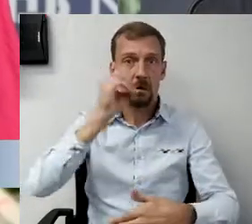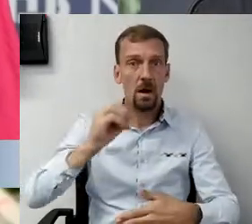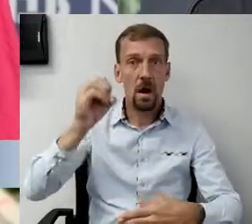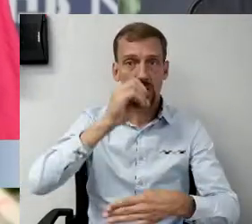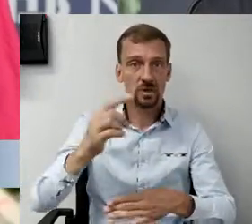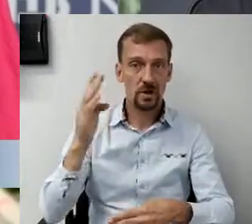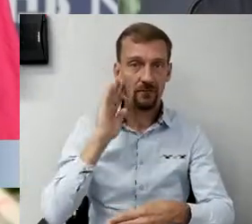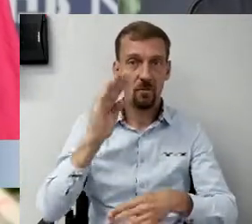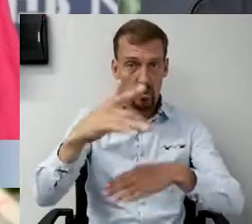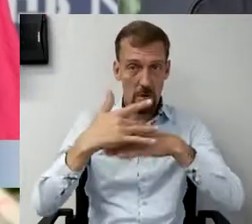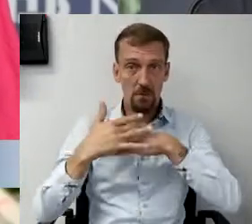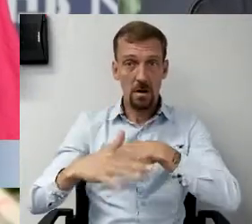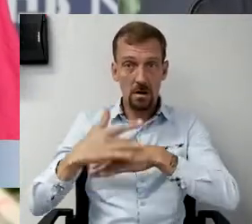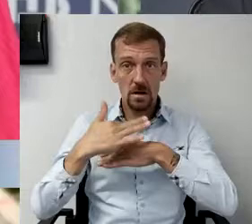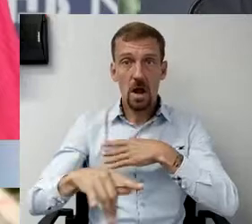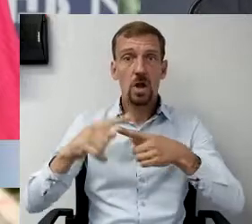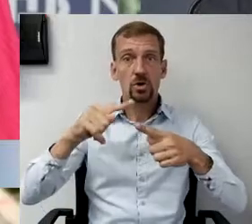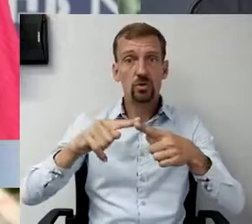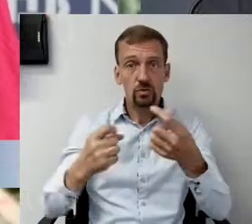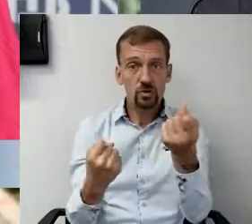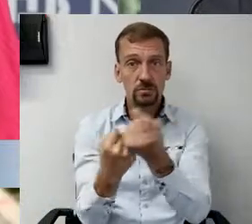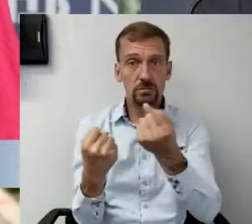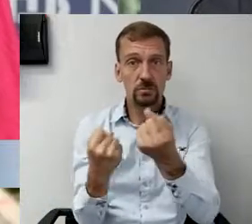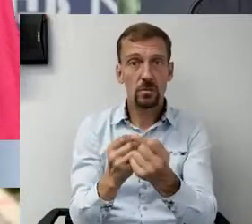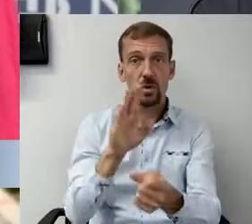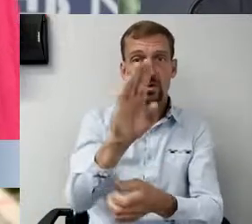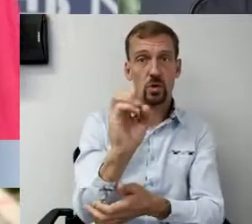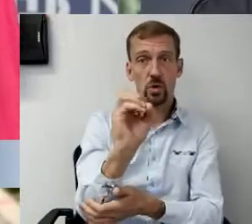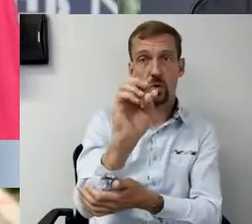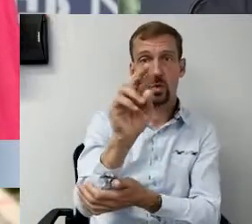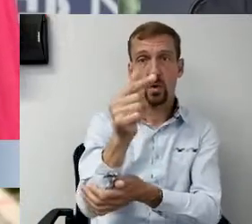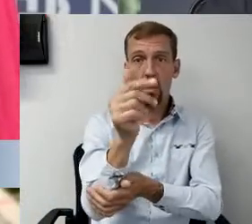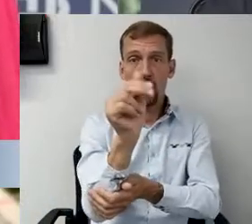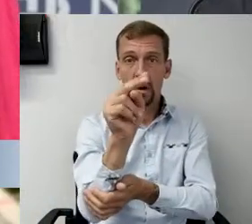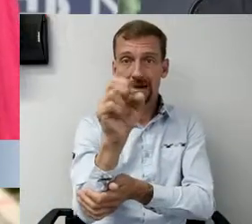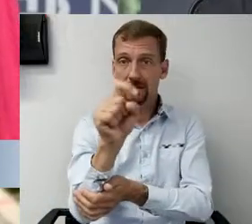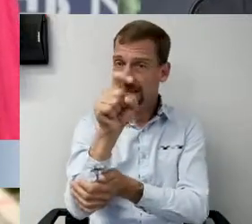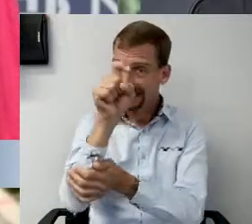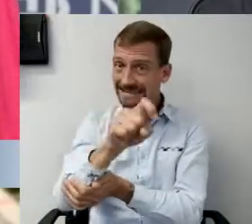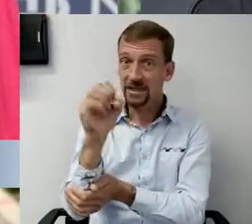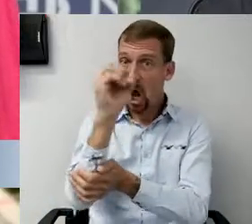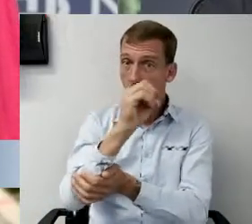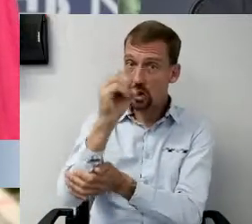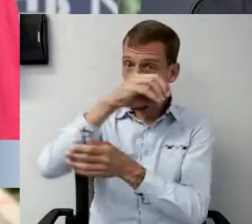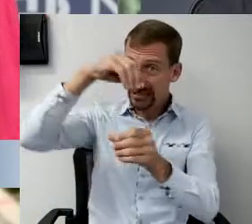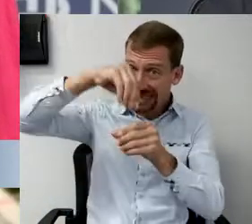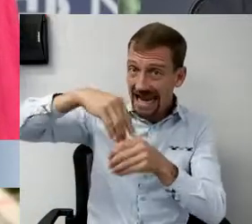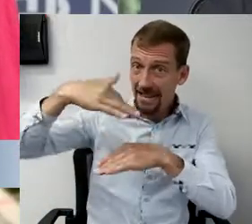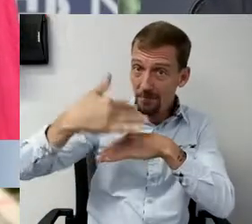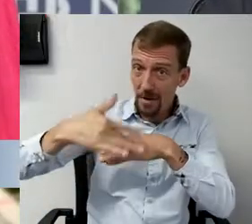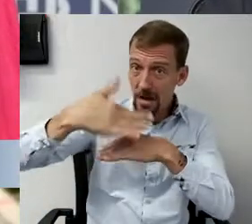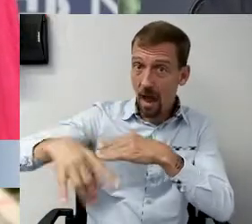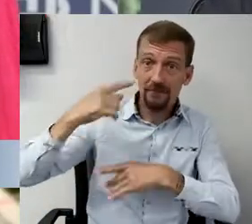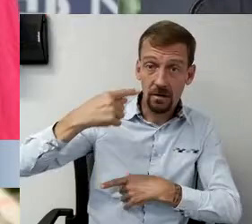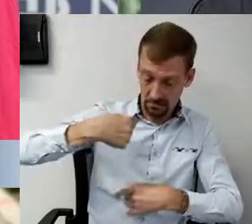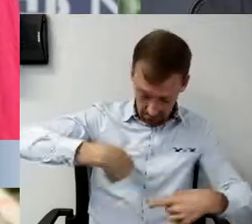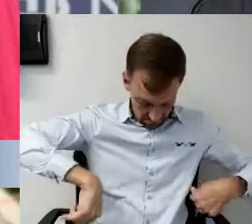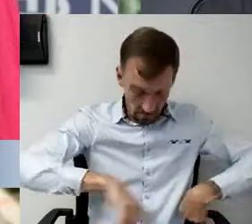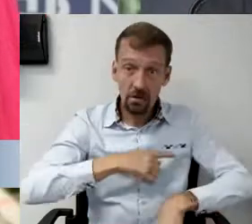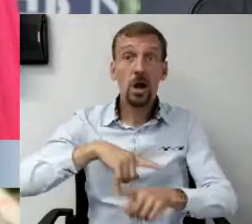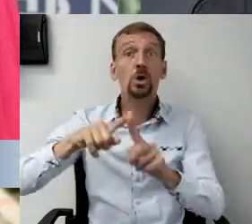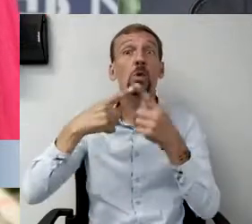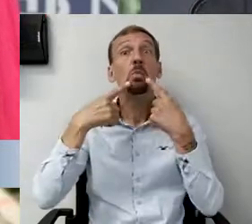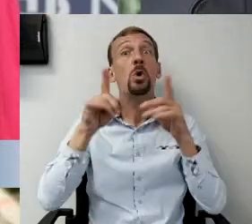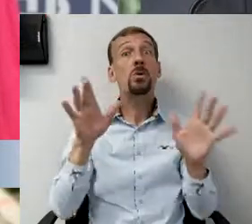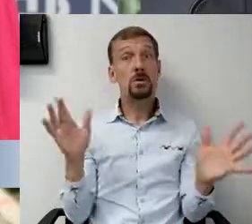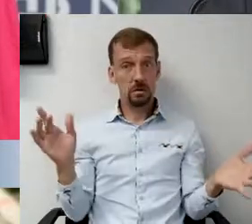nourishes our organs. Our organs need oxygen-rich blood to function. So what happens is when you can't breathe